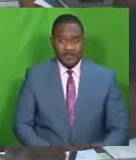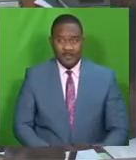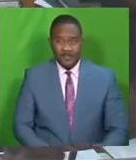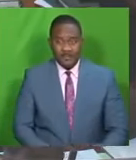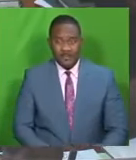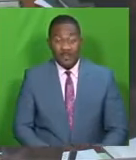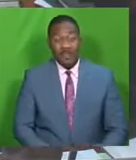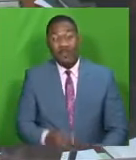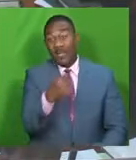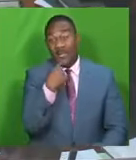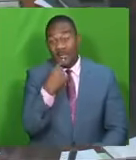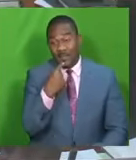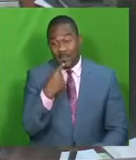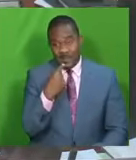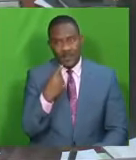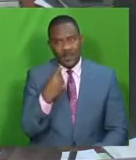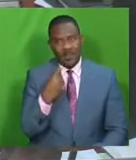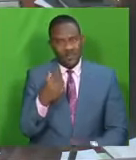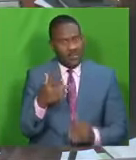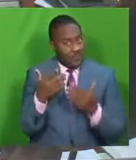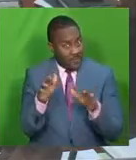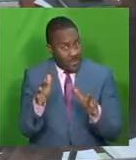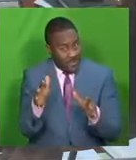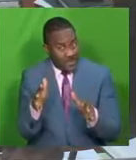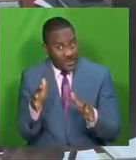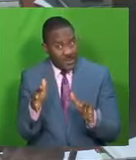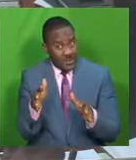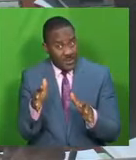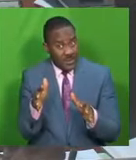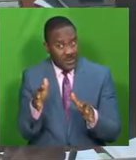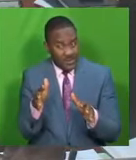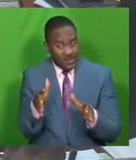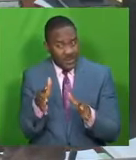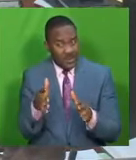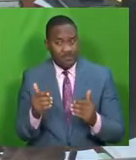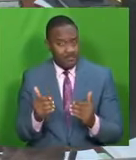And he then proceeded